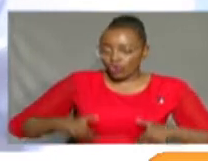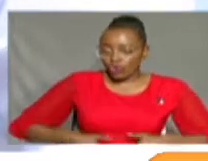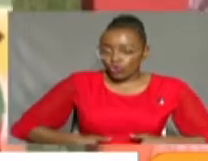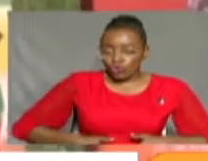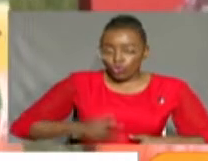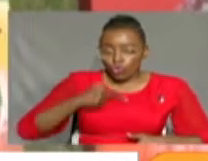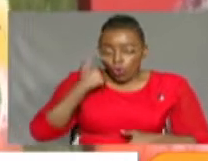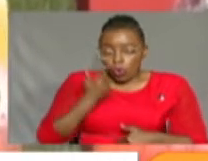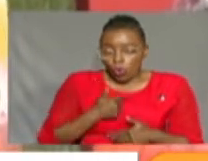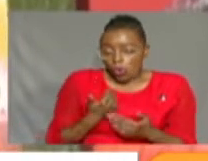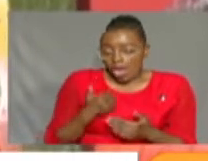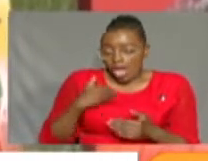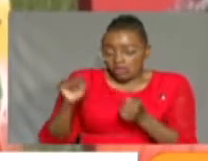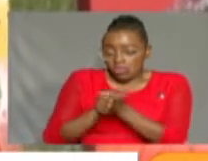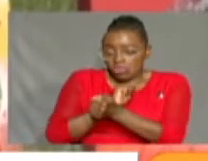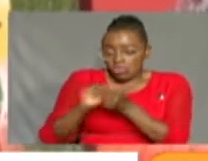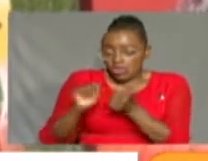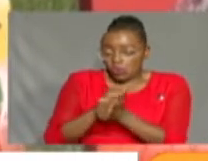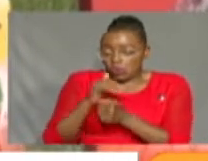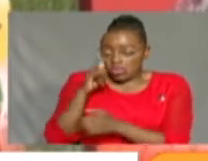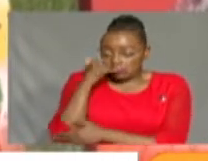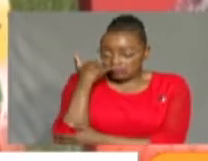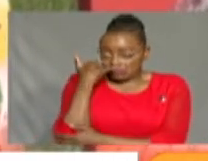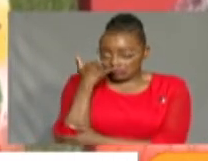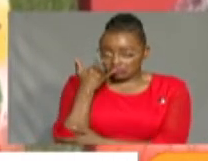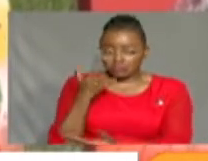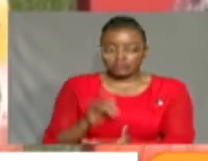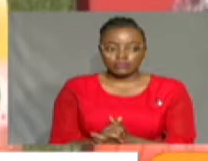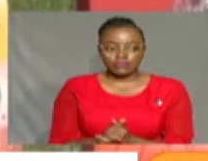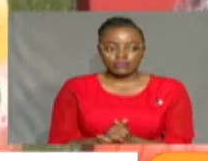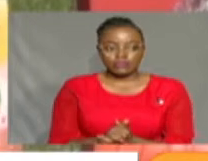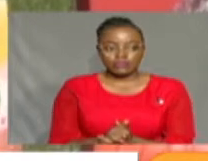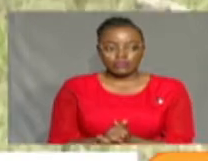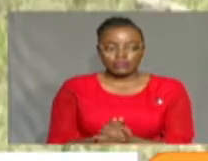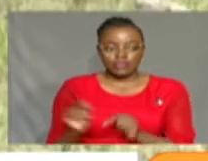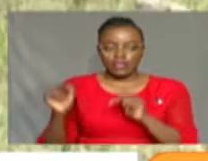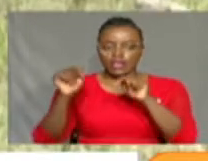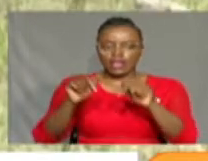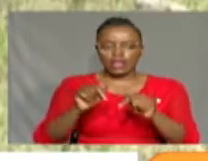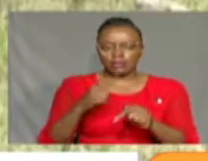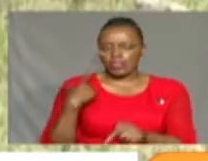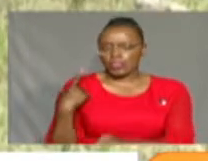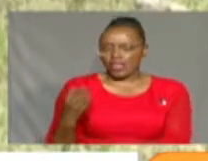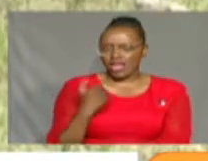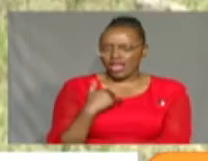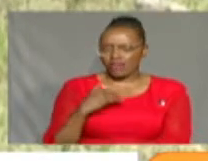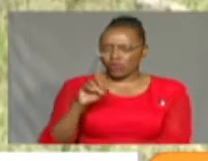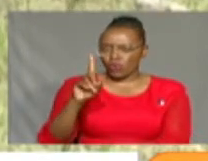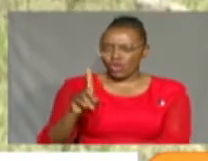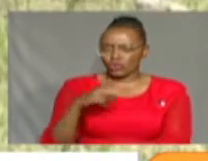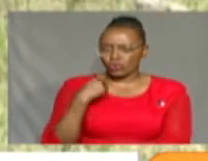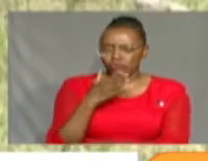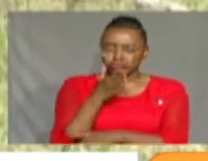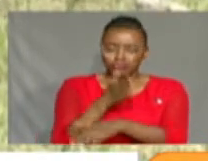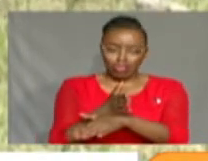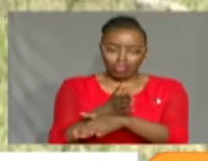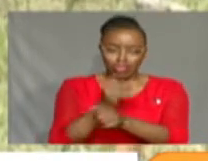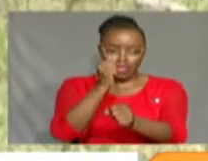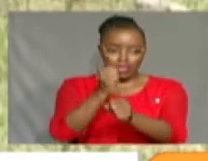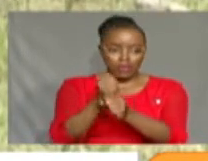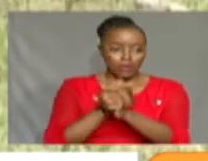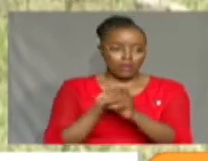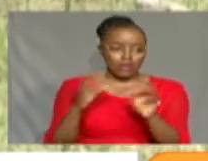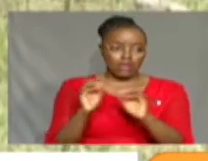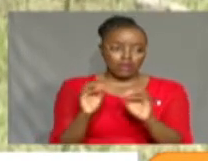would otherwise have them destroyed by drug use and drug addiction. Wanakuja kama kulikuwa na mwingine hapa hivi alikuwa idle, hakuwa na kazi. Na